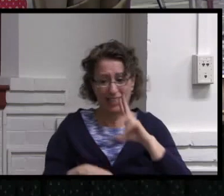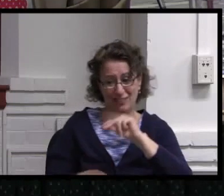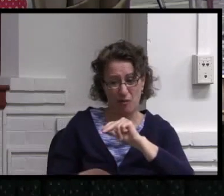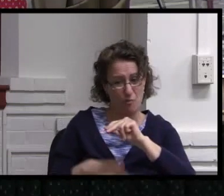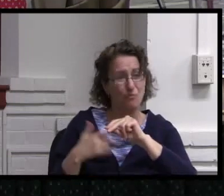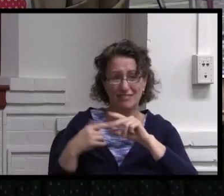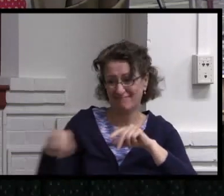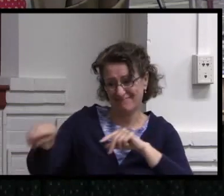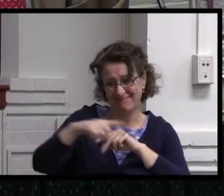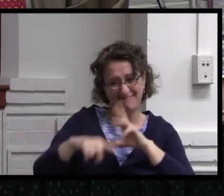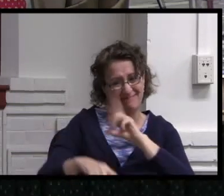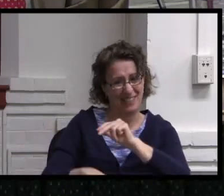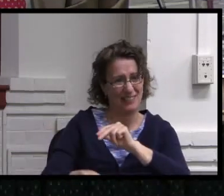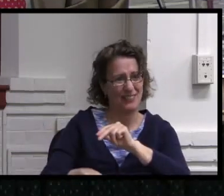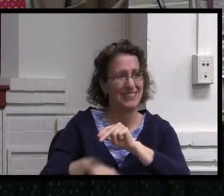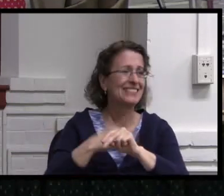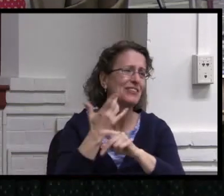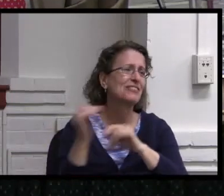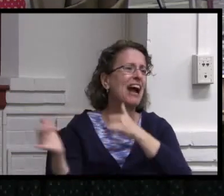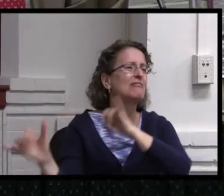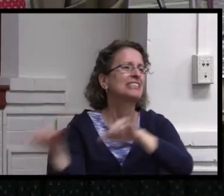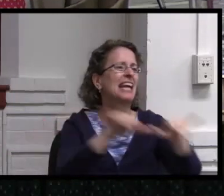before.